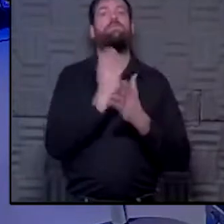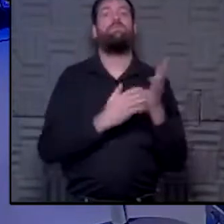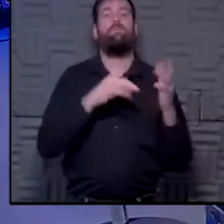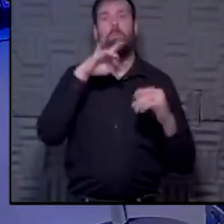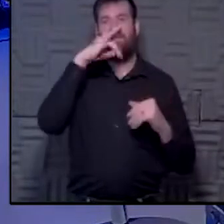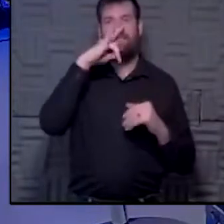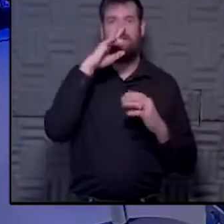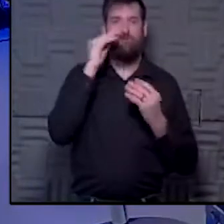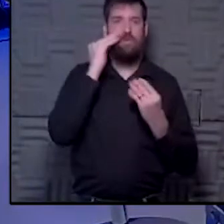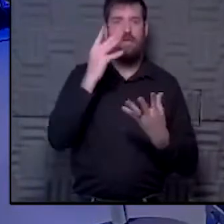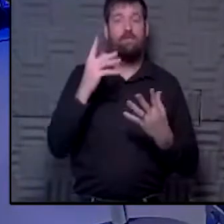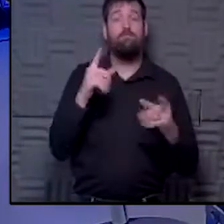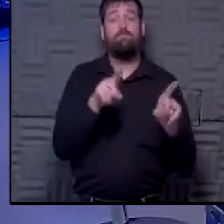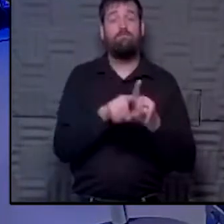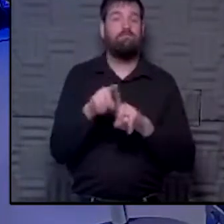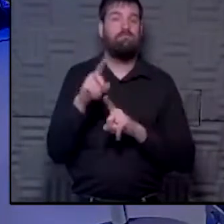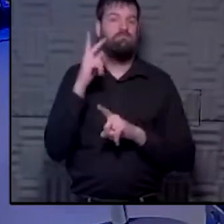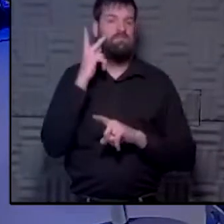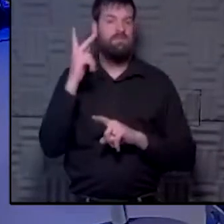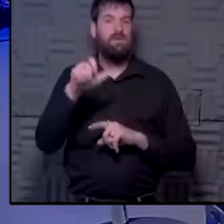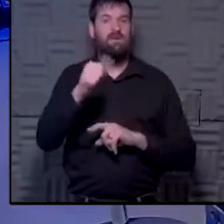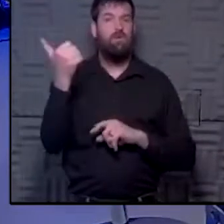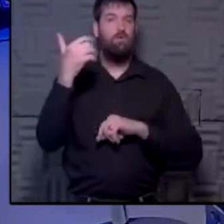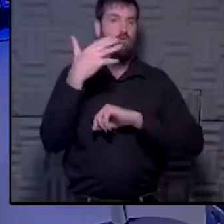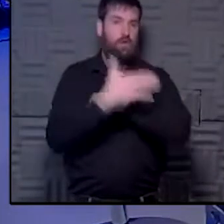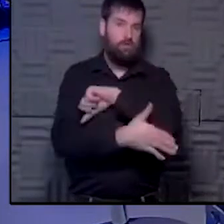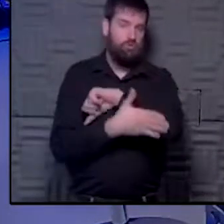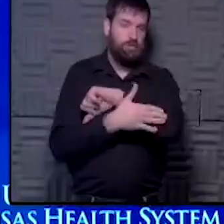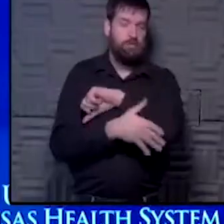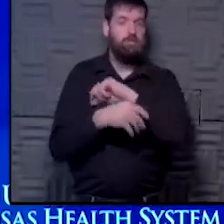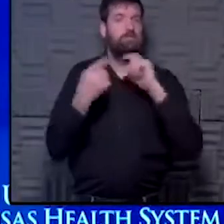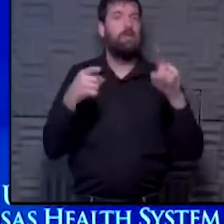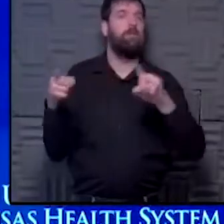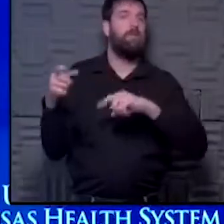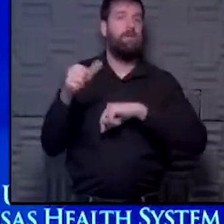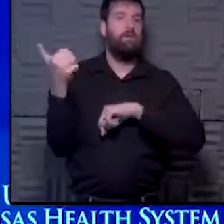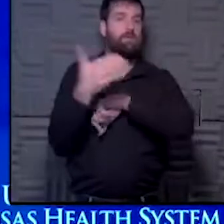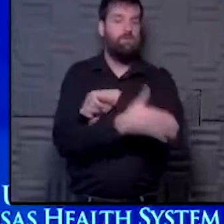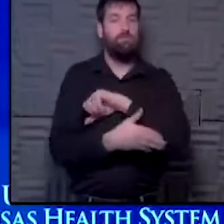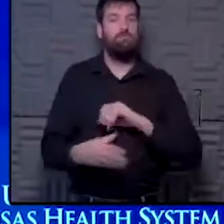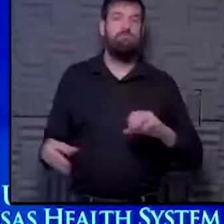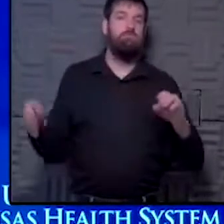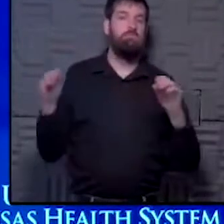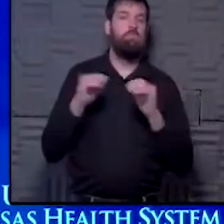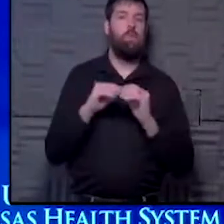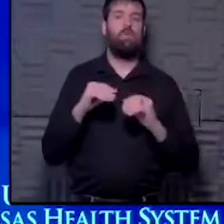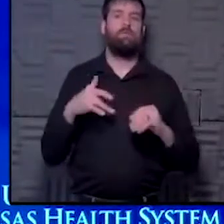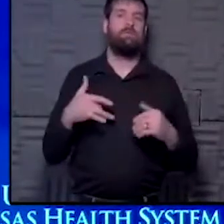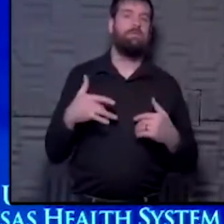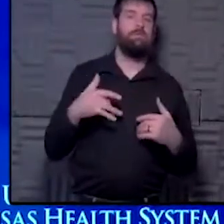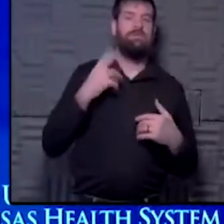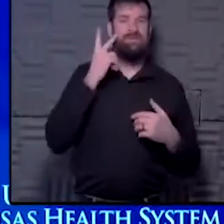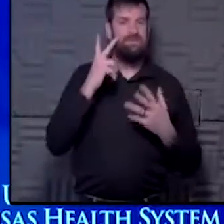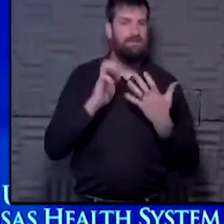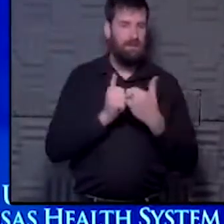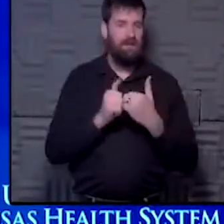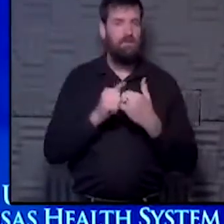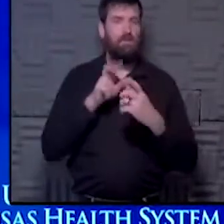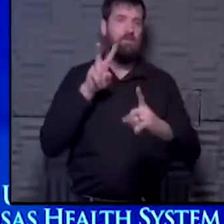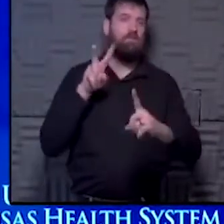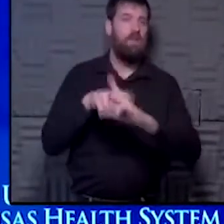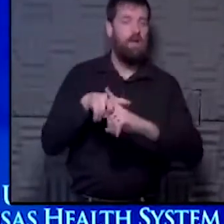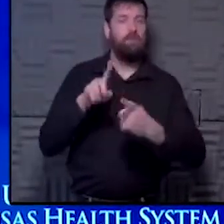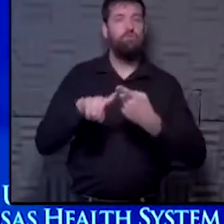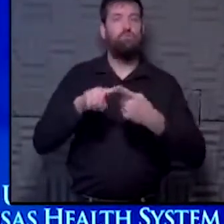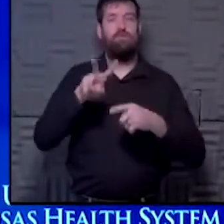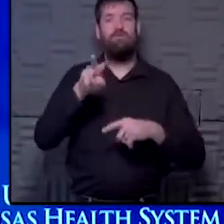we'll also be doing it, and it's been done in other countries, or is being done in other countries. We'll have a greater sense of how the vaccine is responding to variants, or variants responding